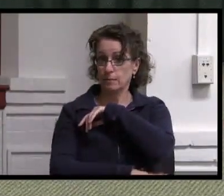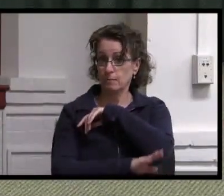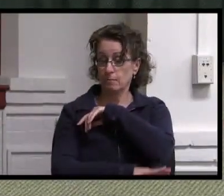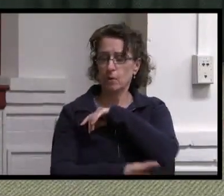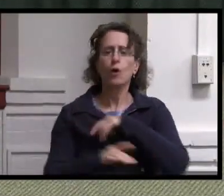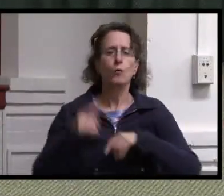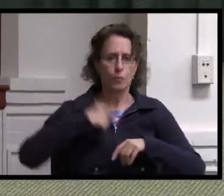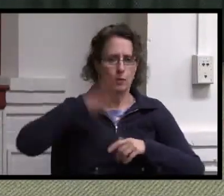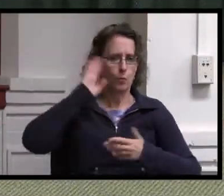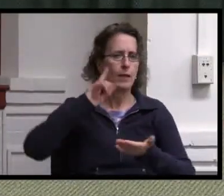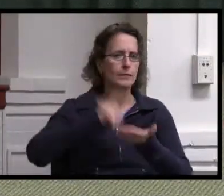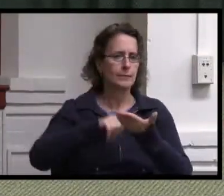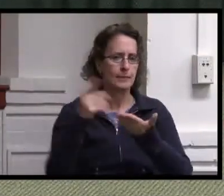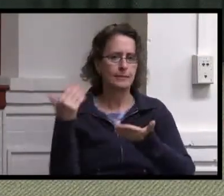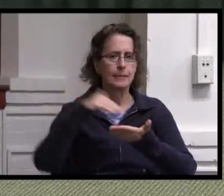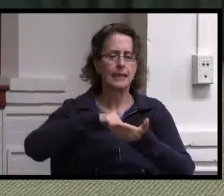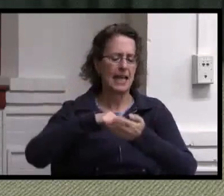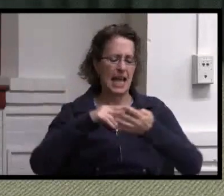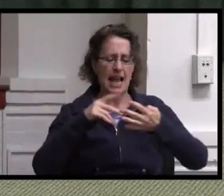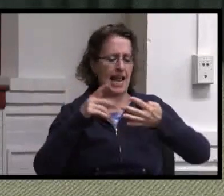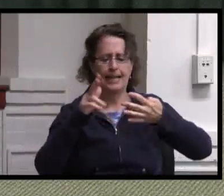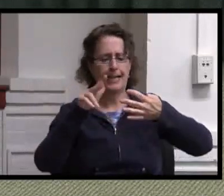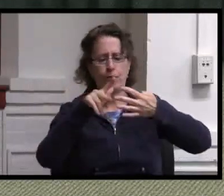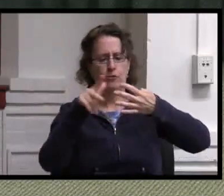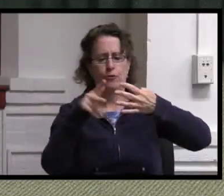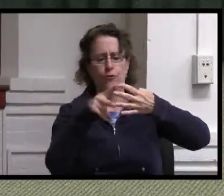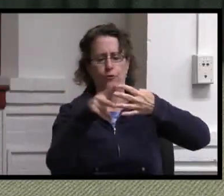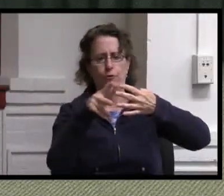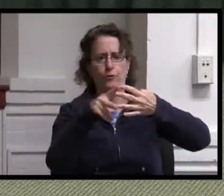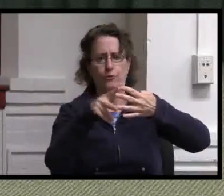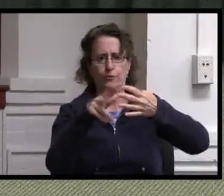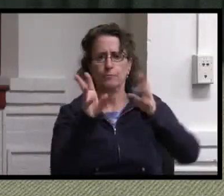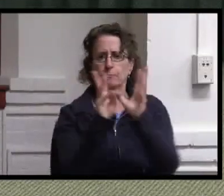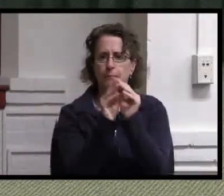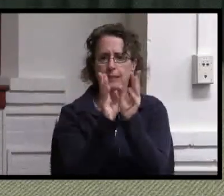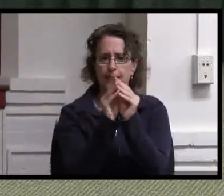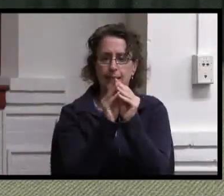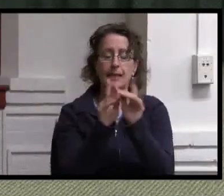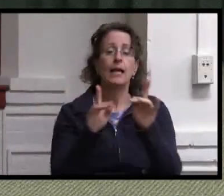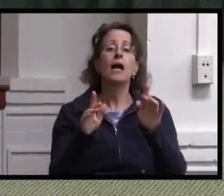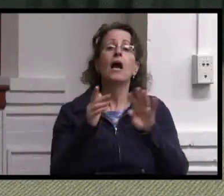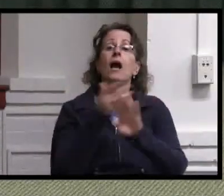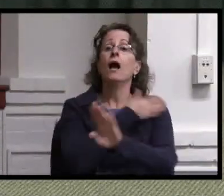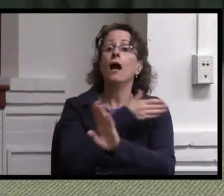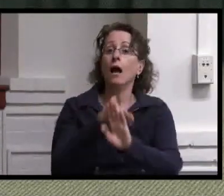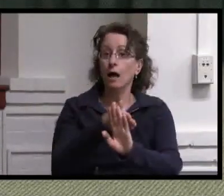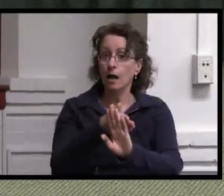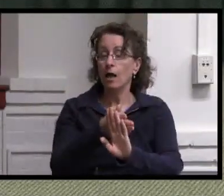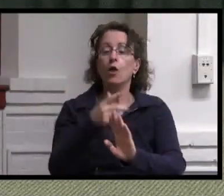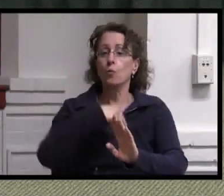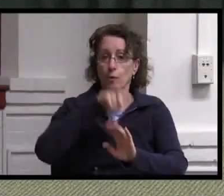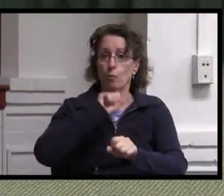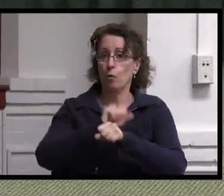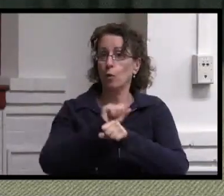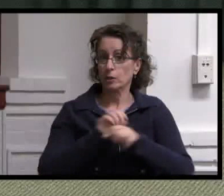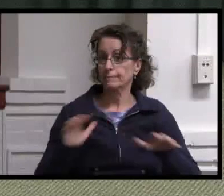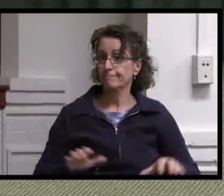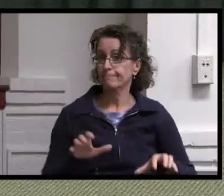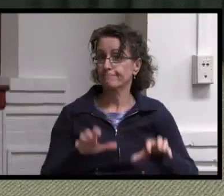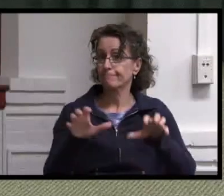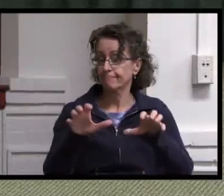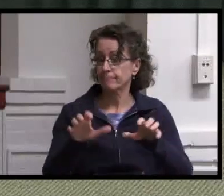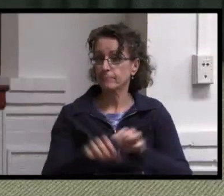publicly talk about this again at one of our September meetings. In the meantime, we'll all work behind the scenes to make some progress. Does that sound good?